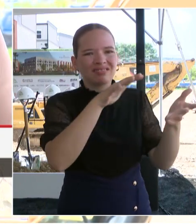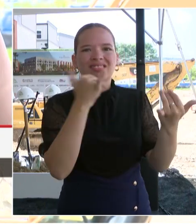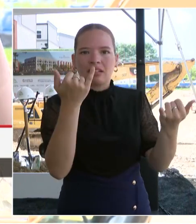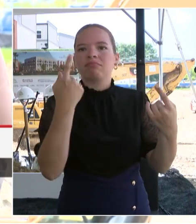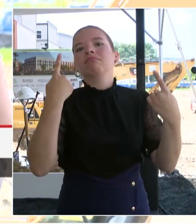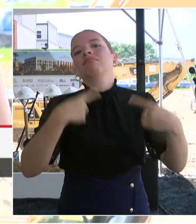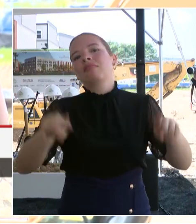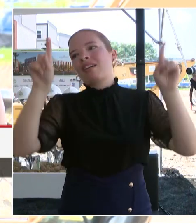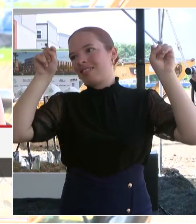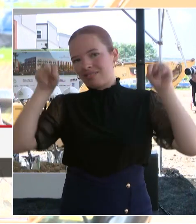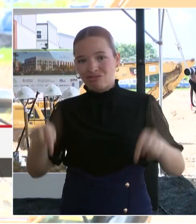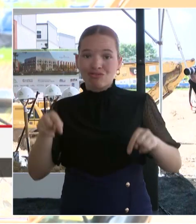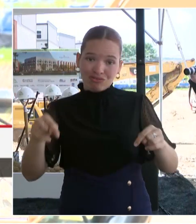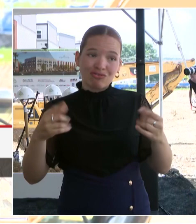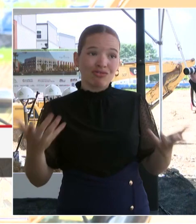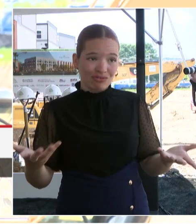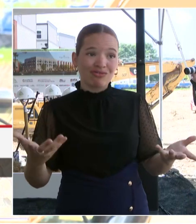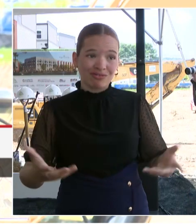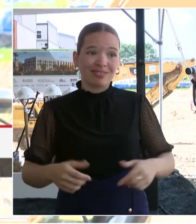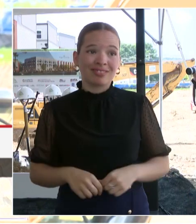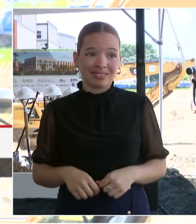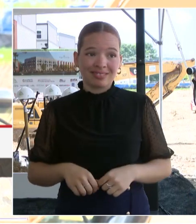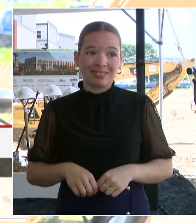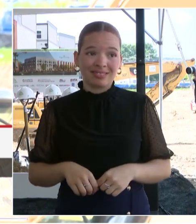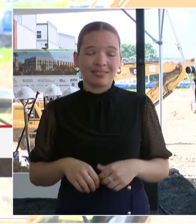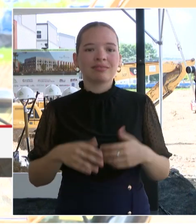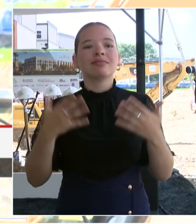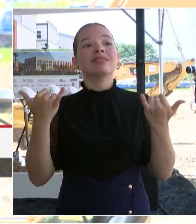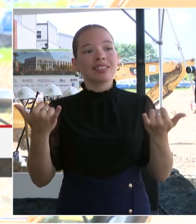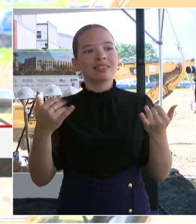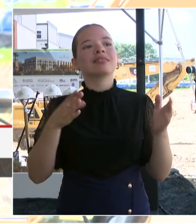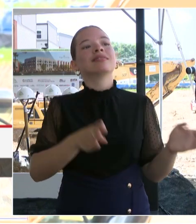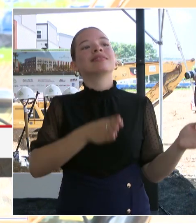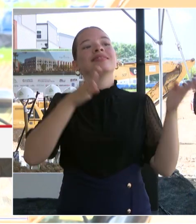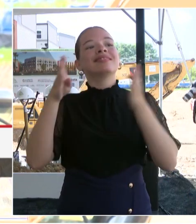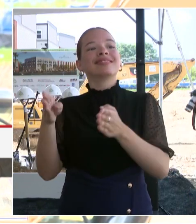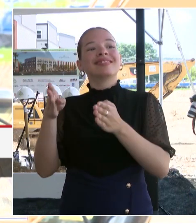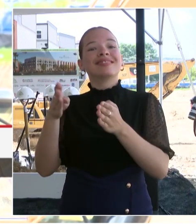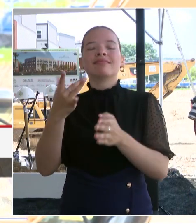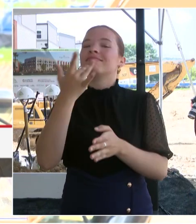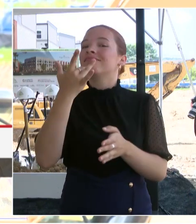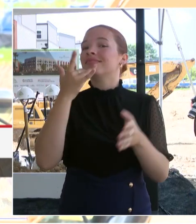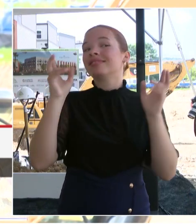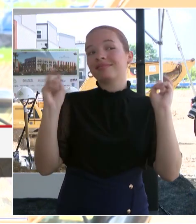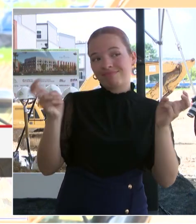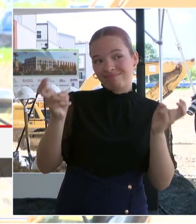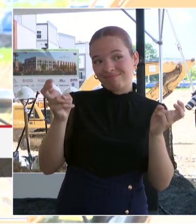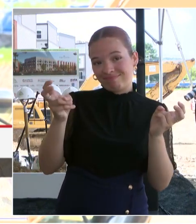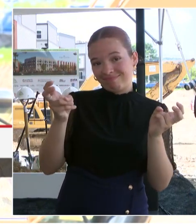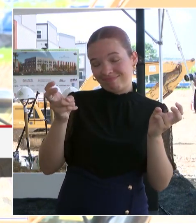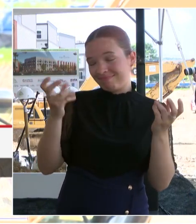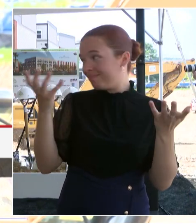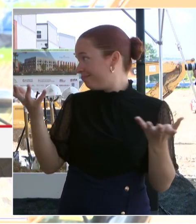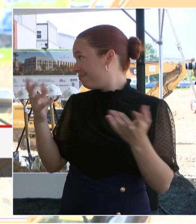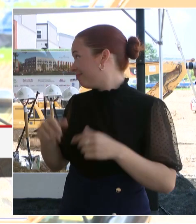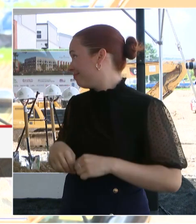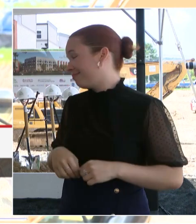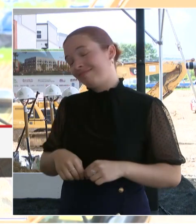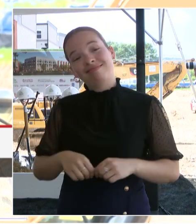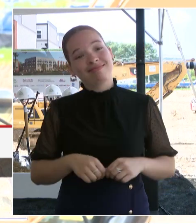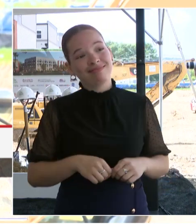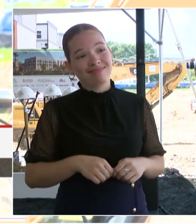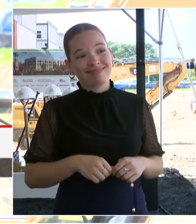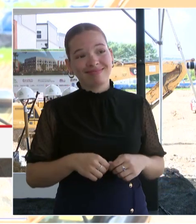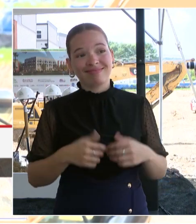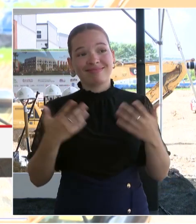turn to one of our favorite topics, and it is fitting that our former president of